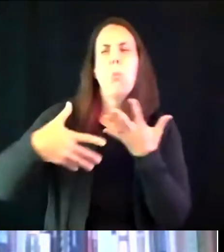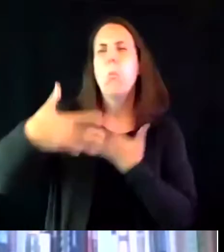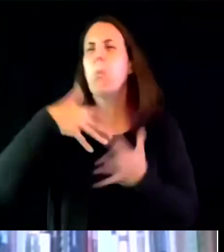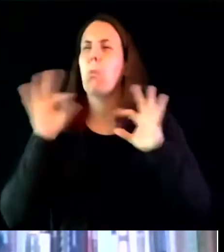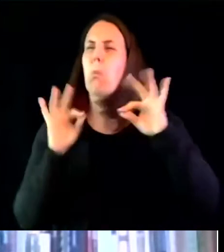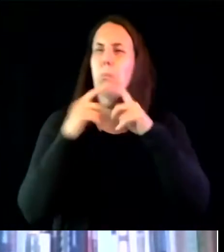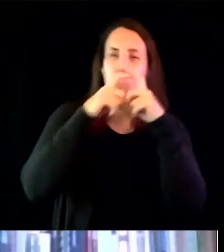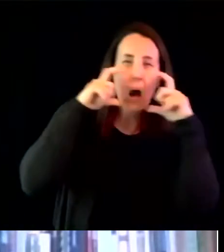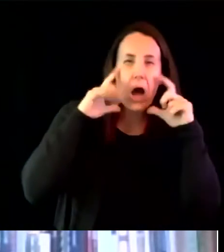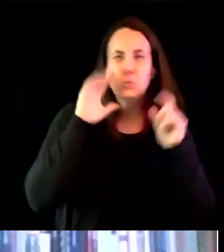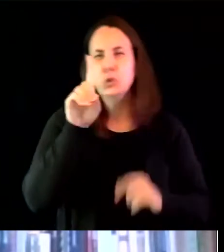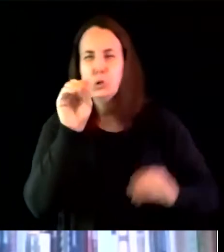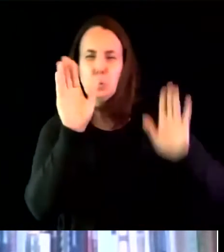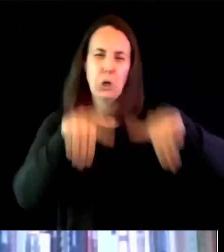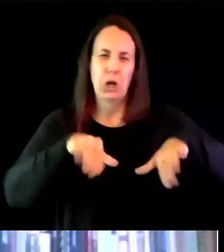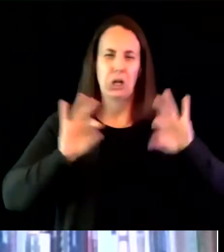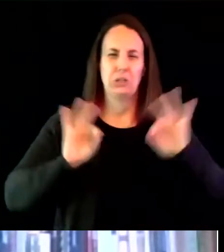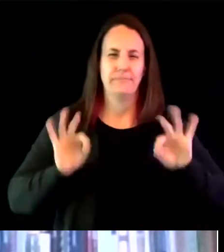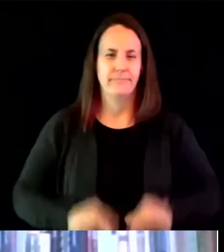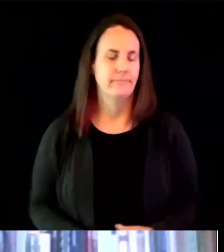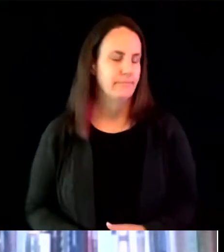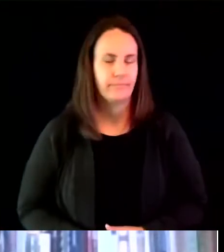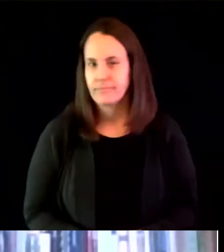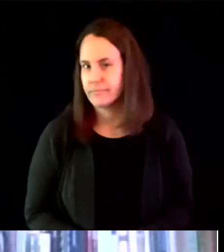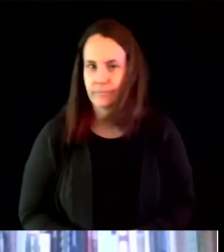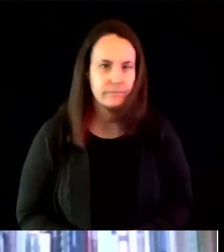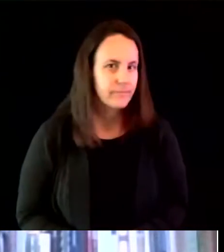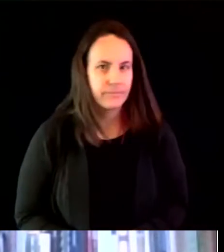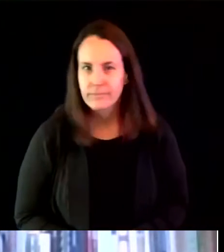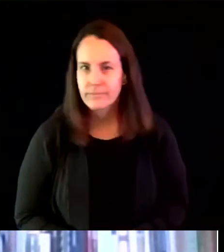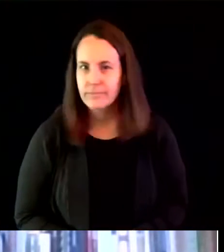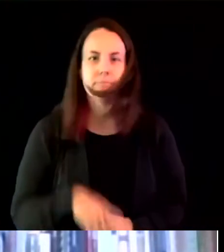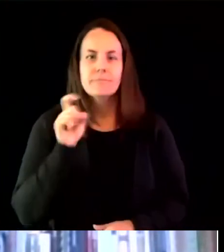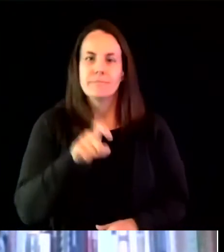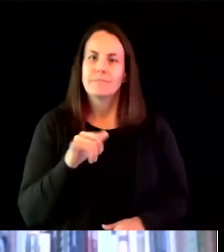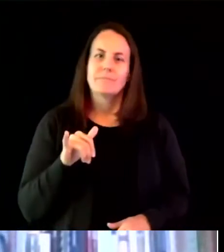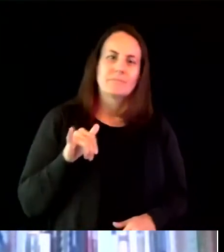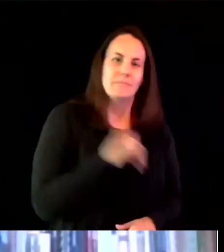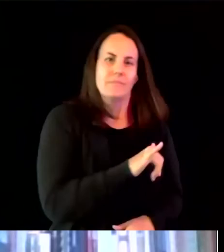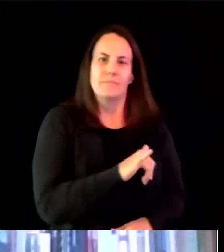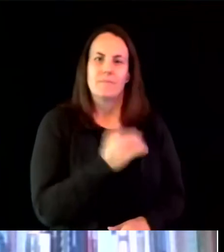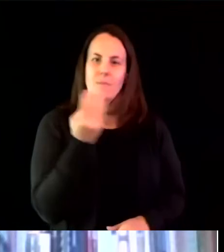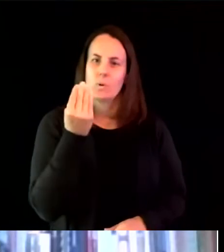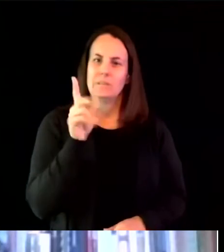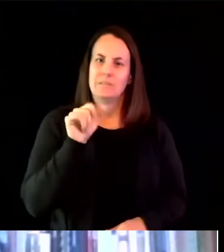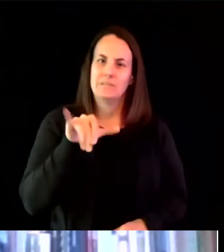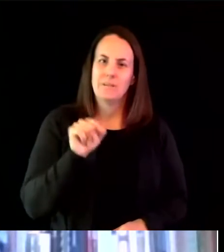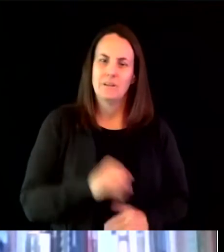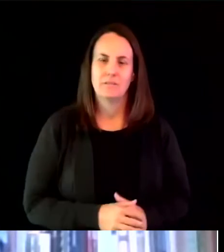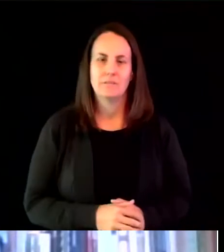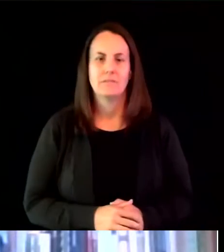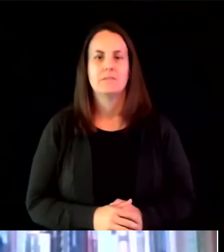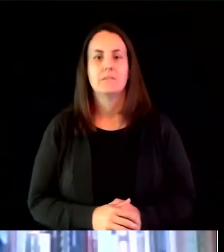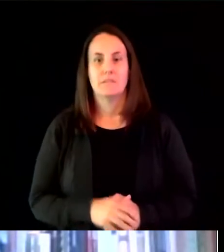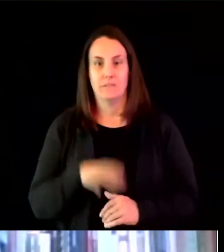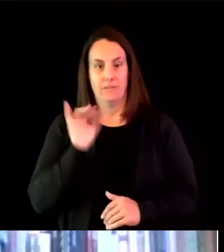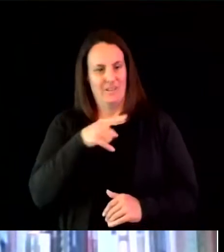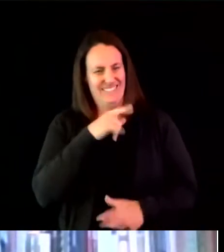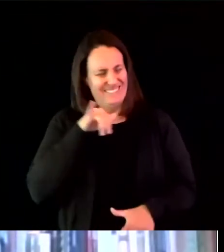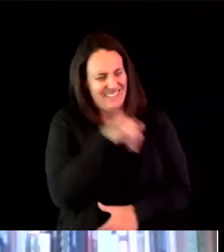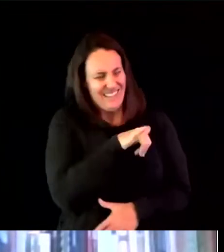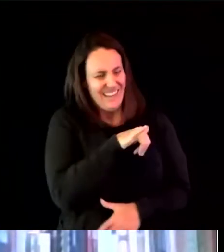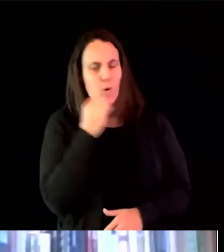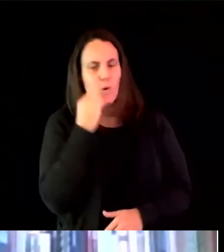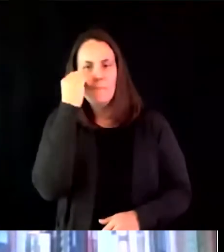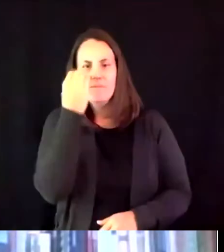days after you're diagnosed or been in contact with someone with COVID. So those are the things we need to do to reverse the